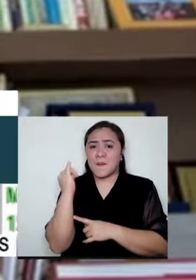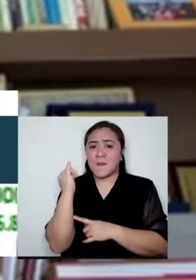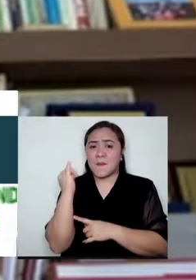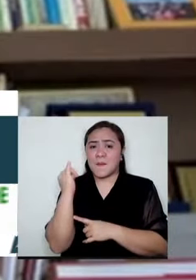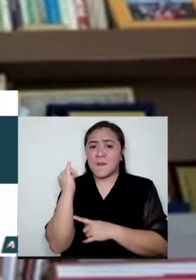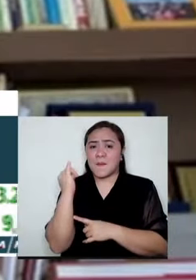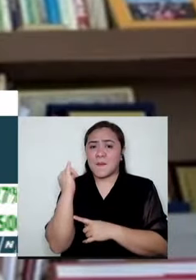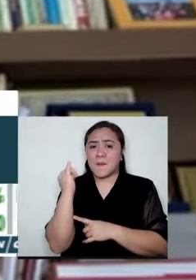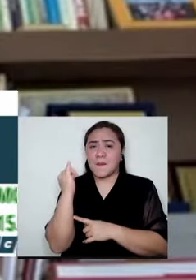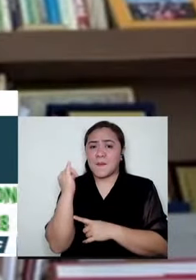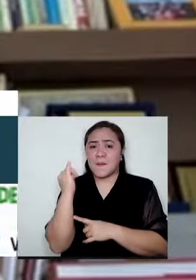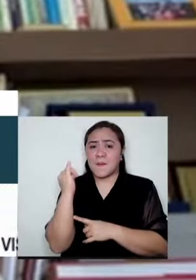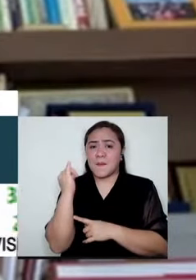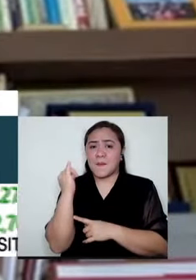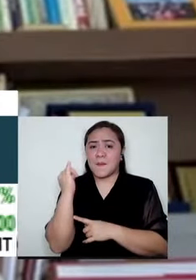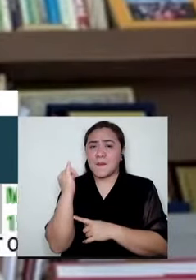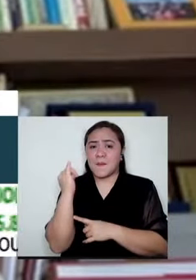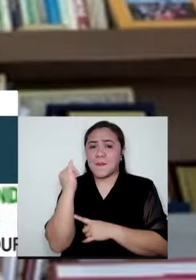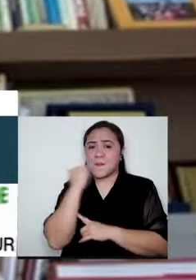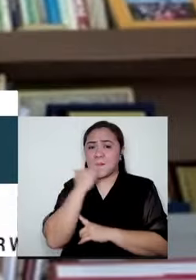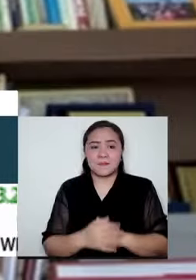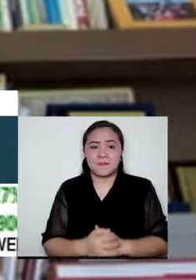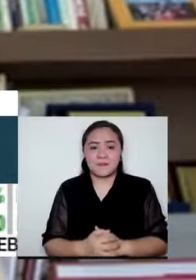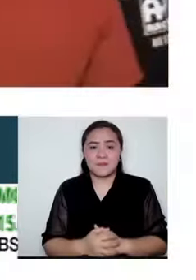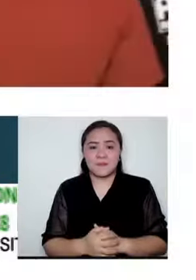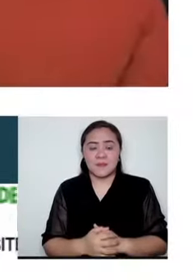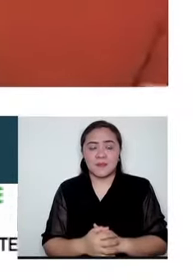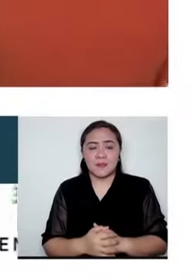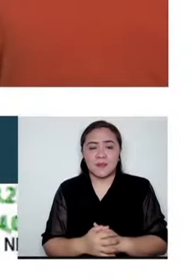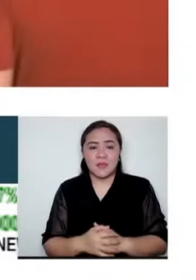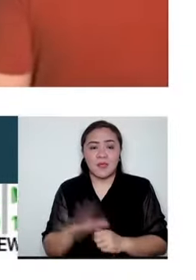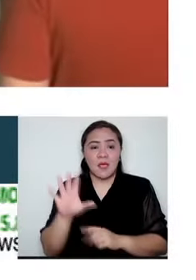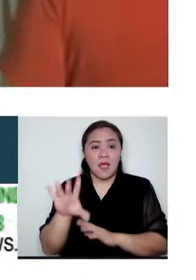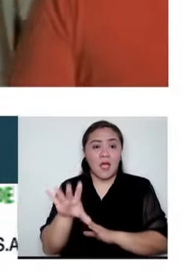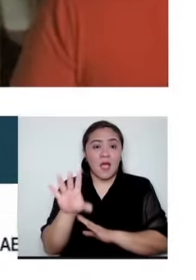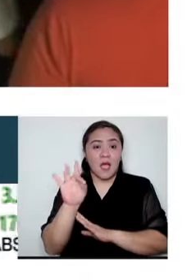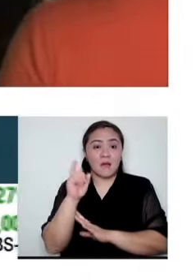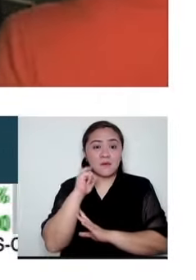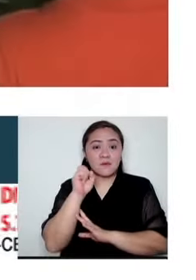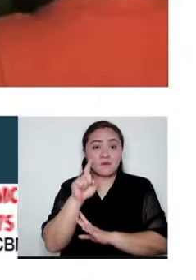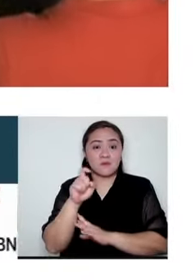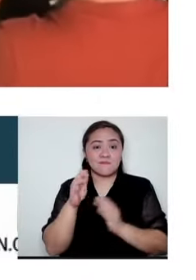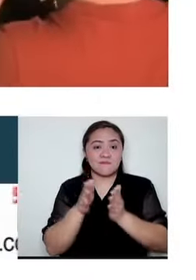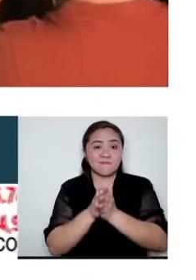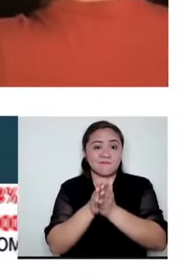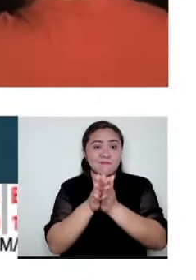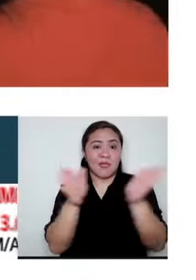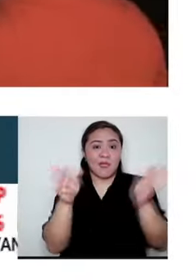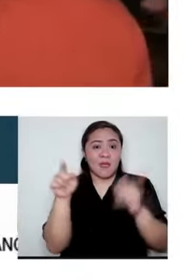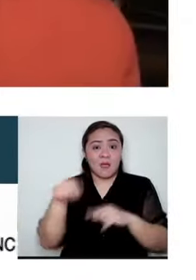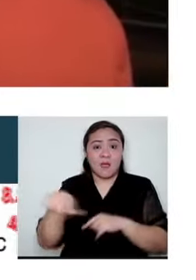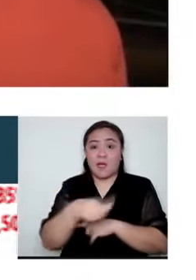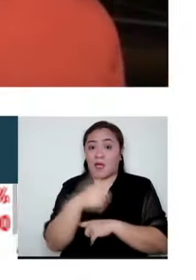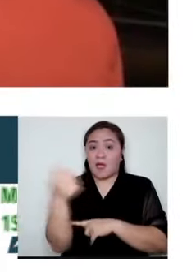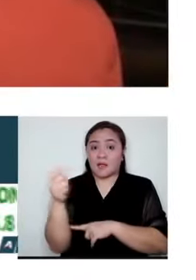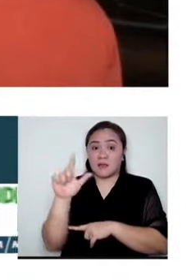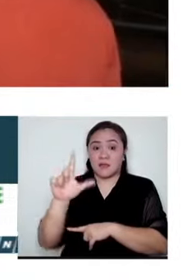misinformation in one LGU cannot be equated generally to other LGUs or to the entire